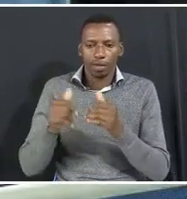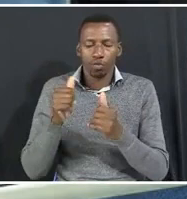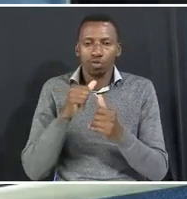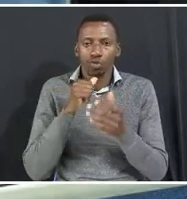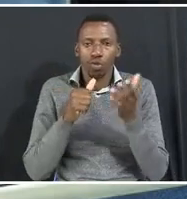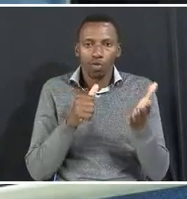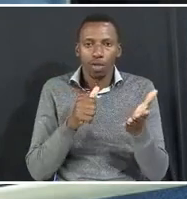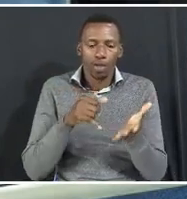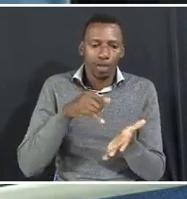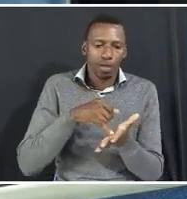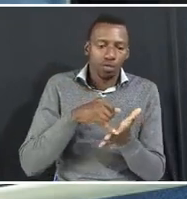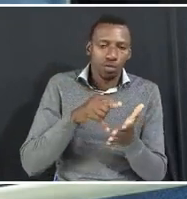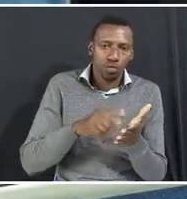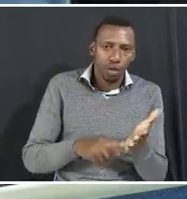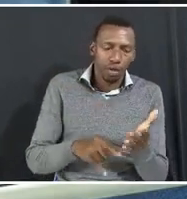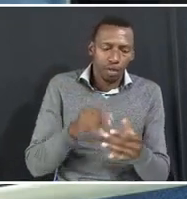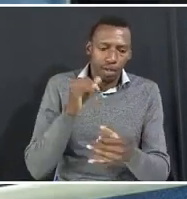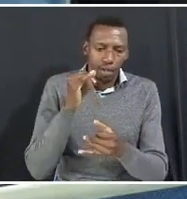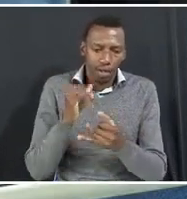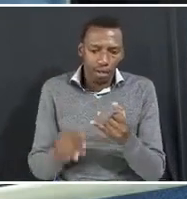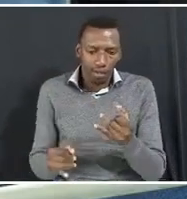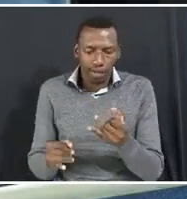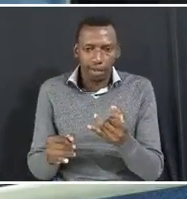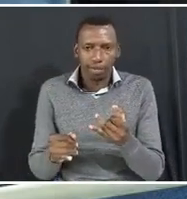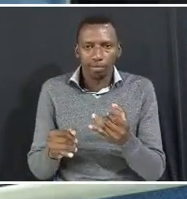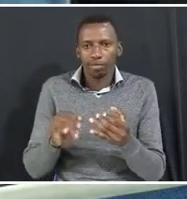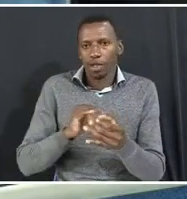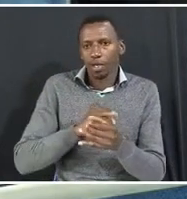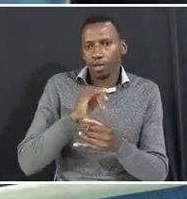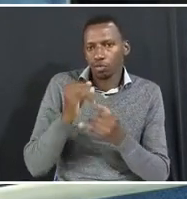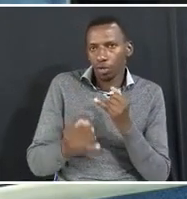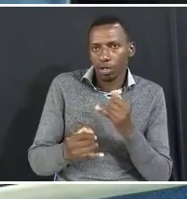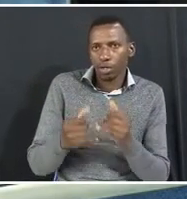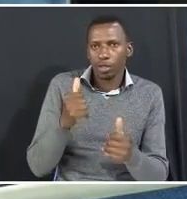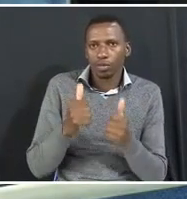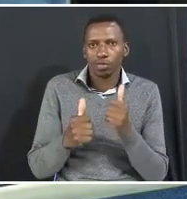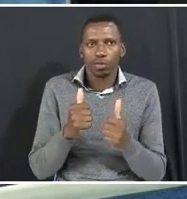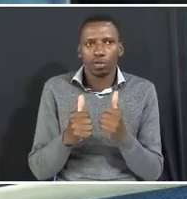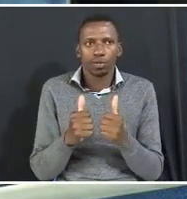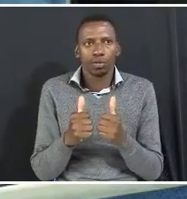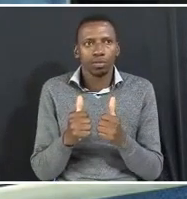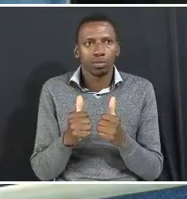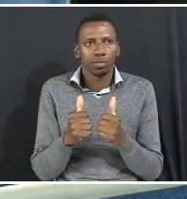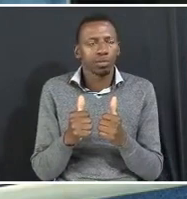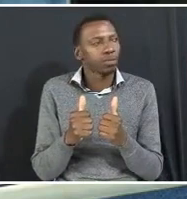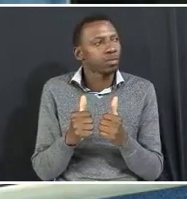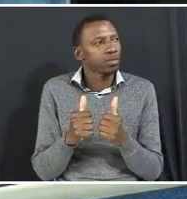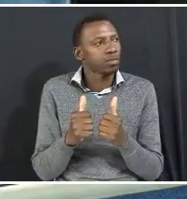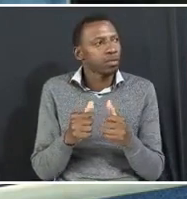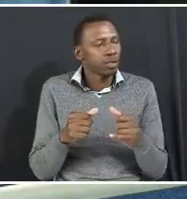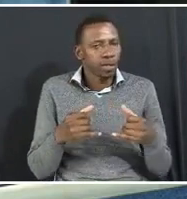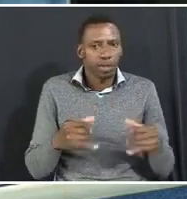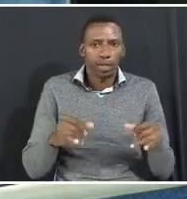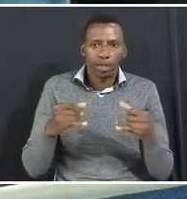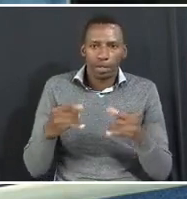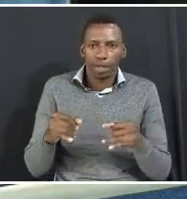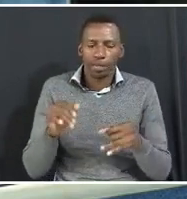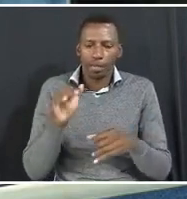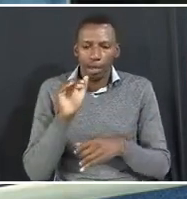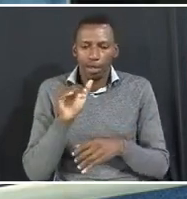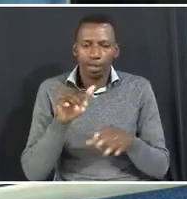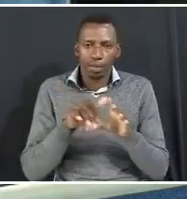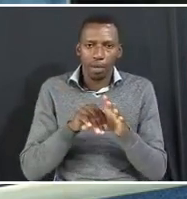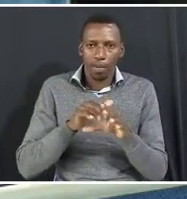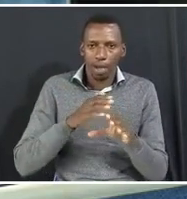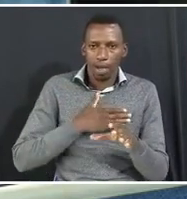function, the insurance that we try to ask our members to